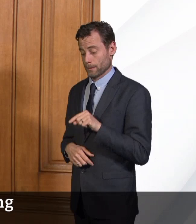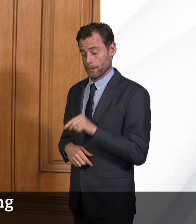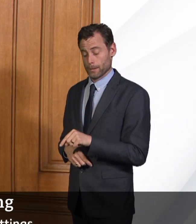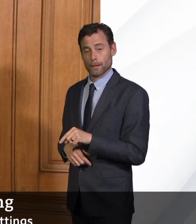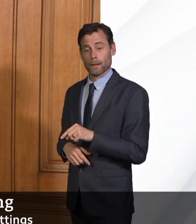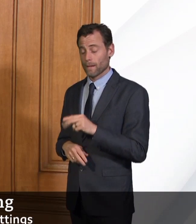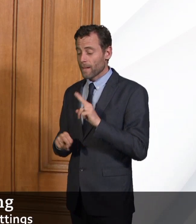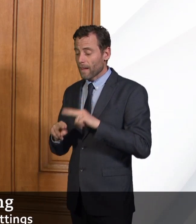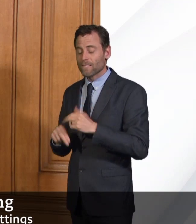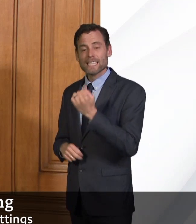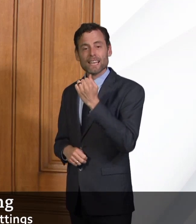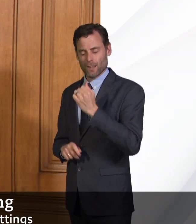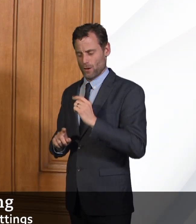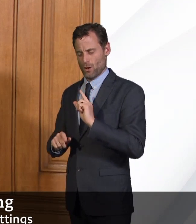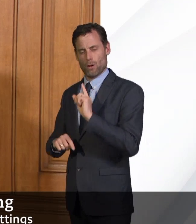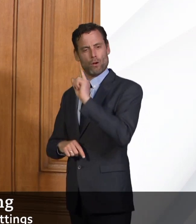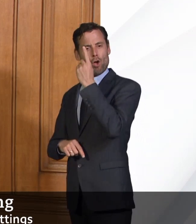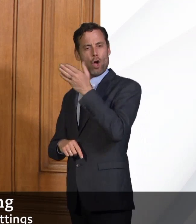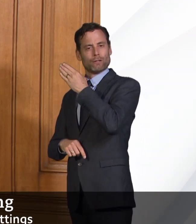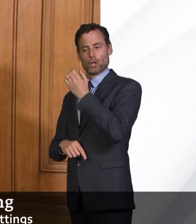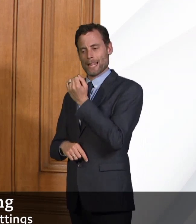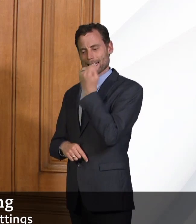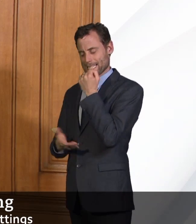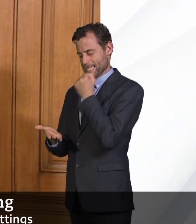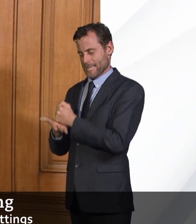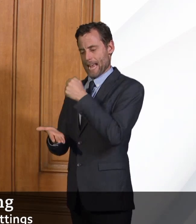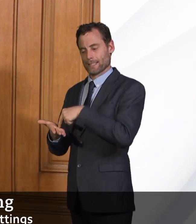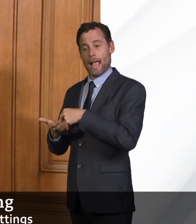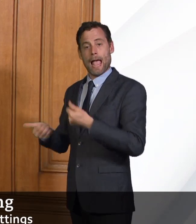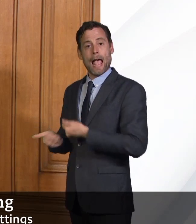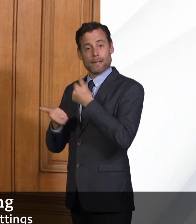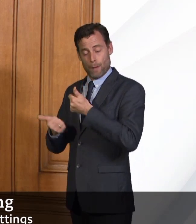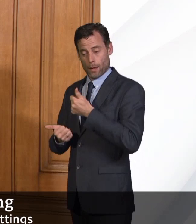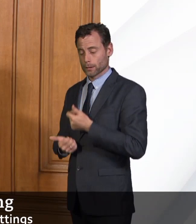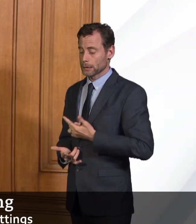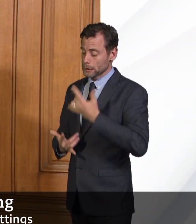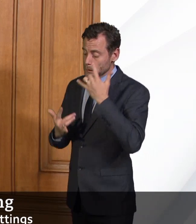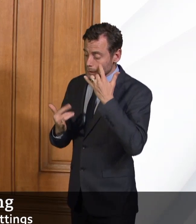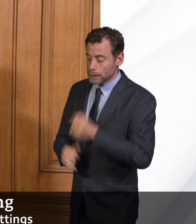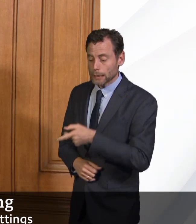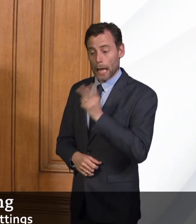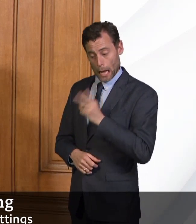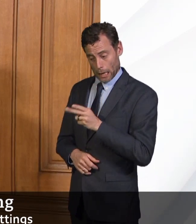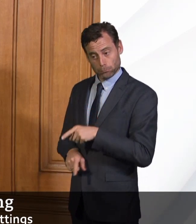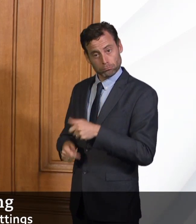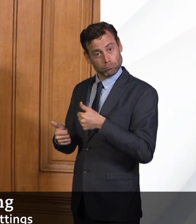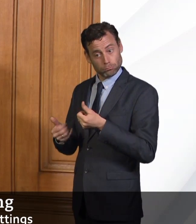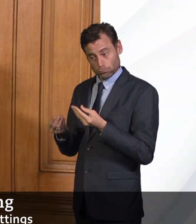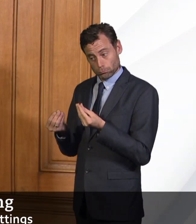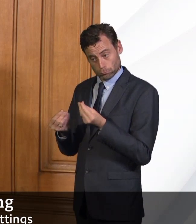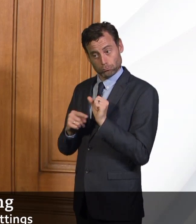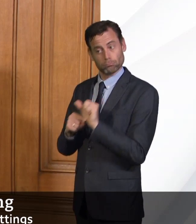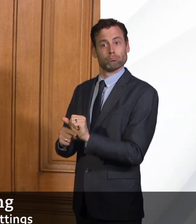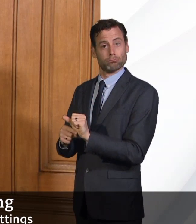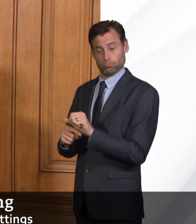past their original date of expiry are retested to ensure that they still keep or